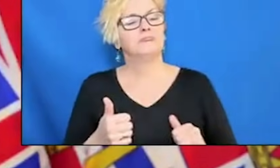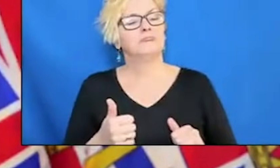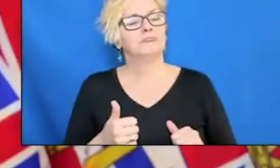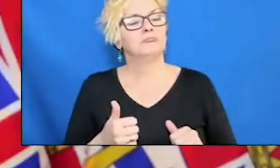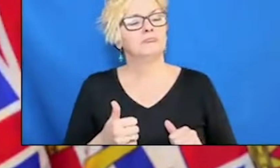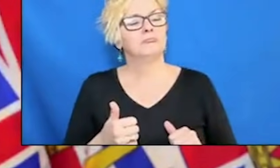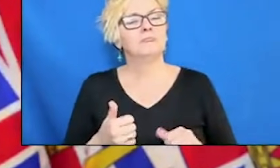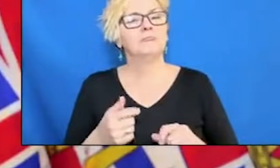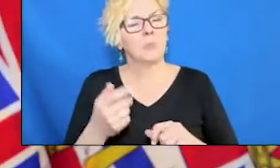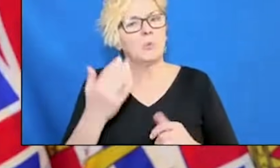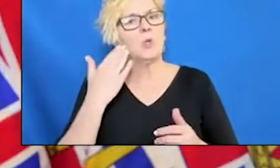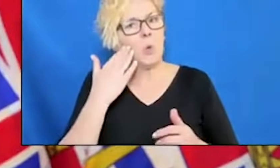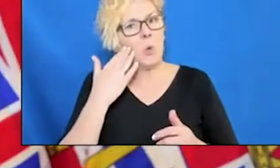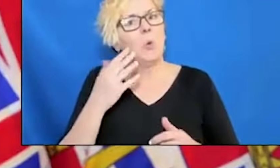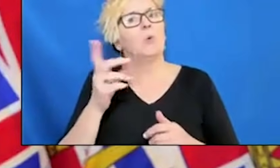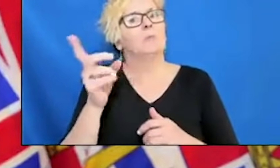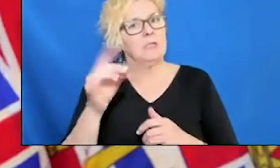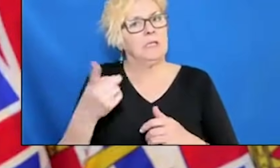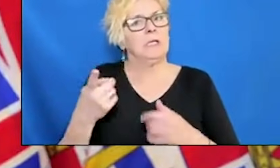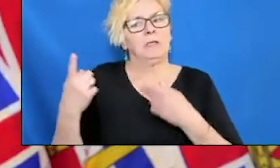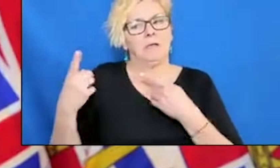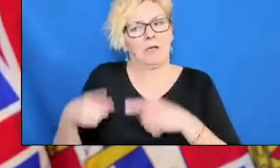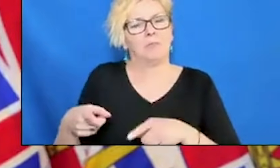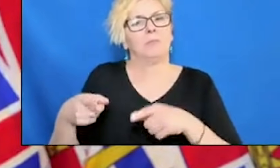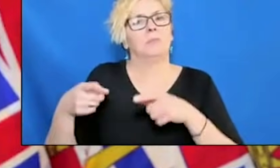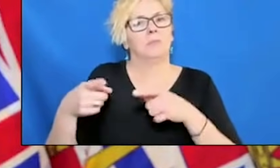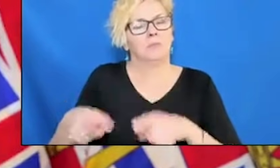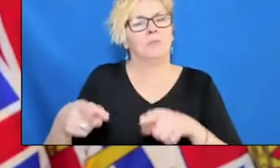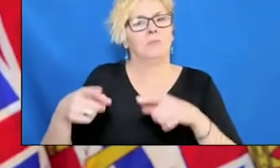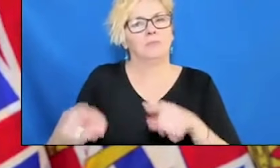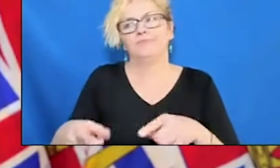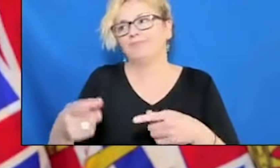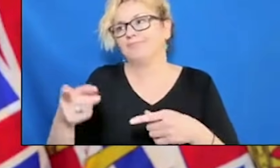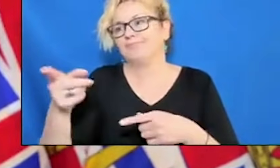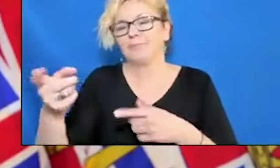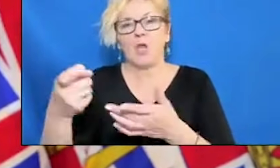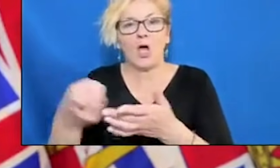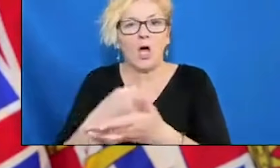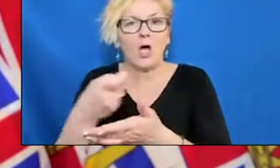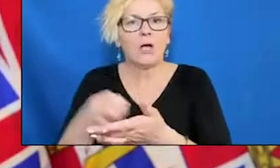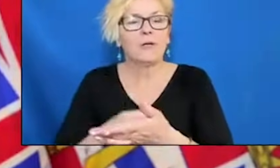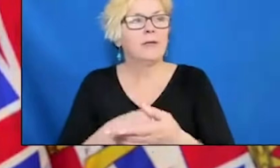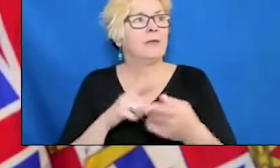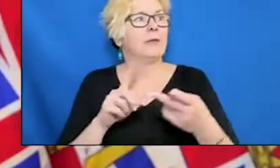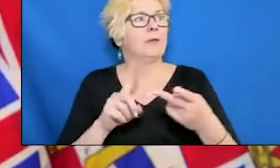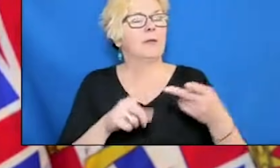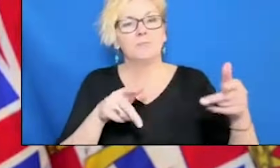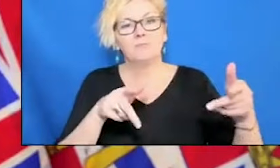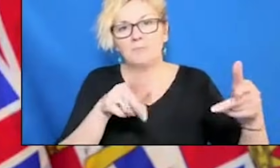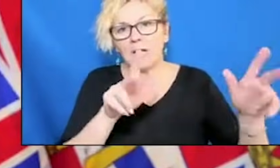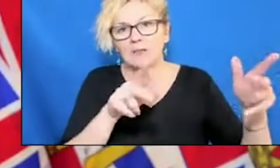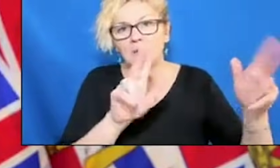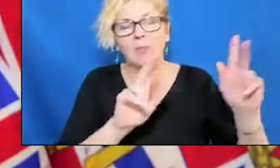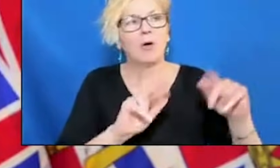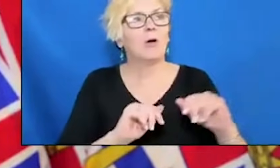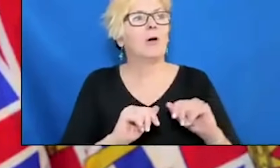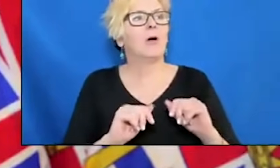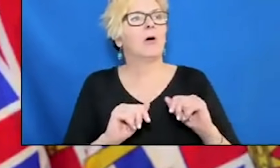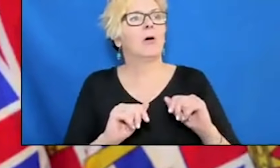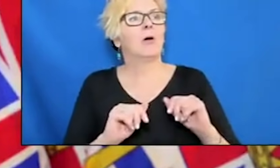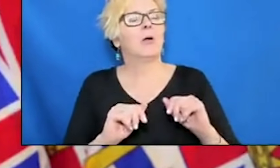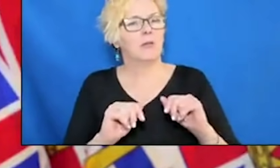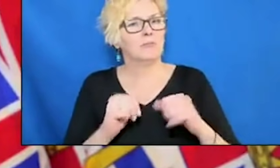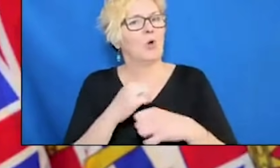several instances, whether it's hockey, there's been some associated with basketball, other